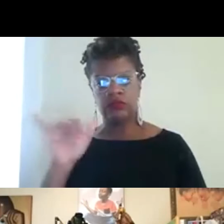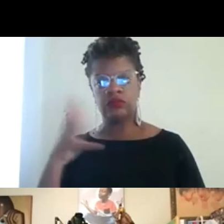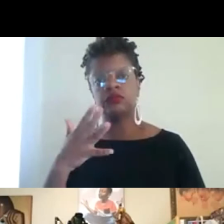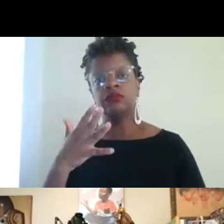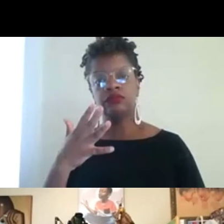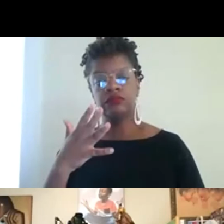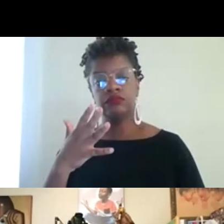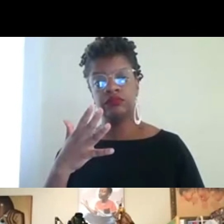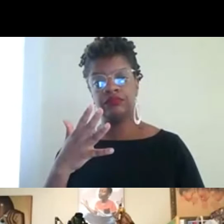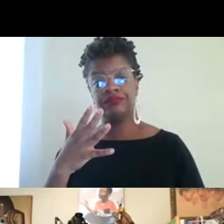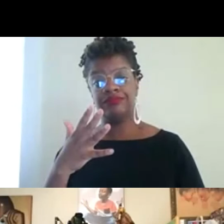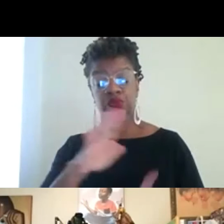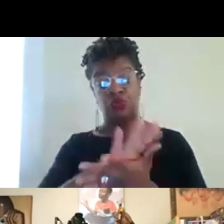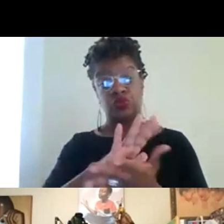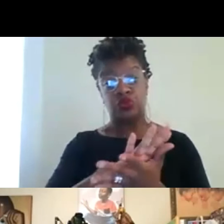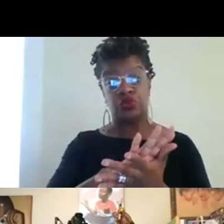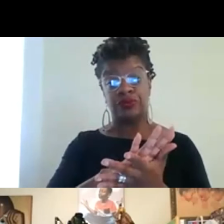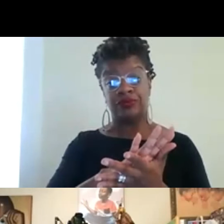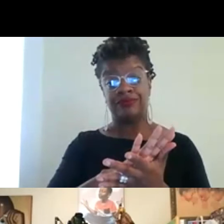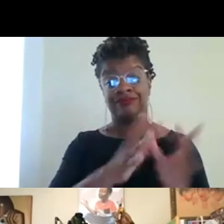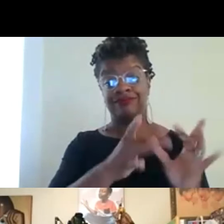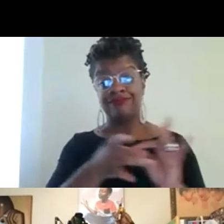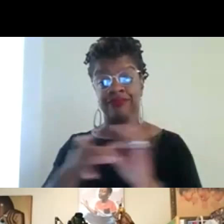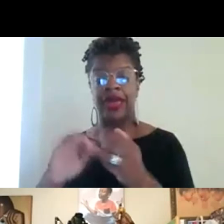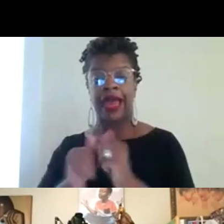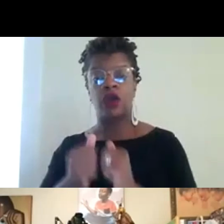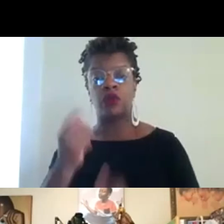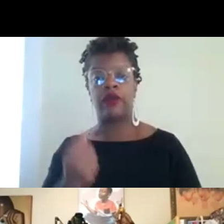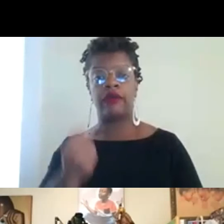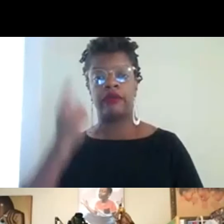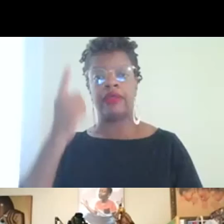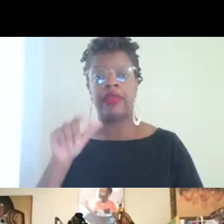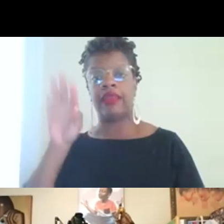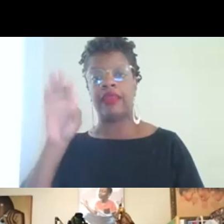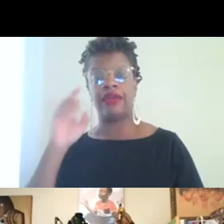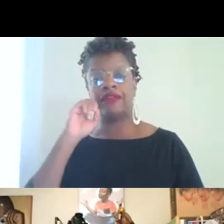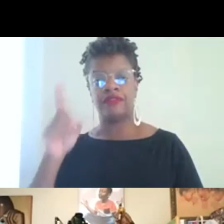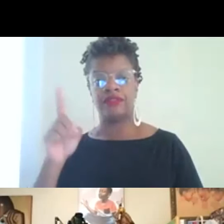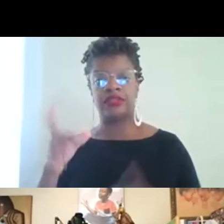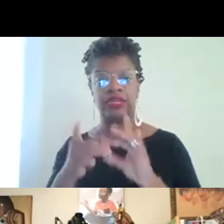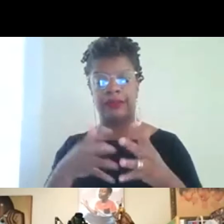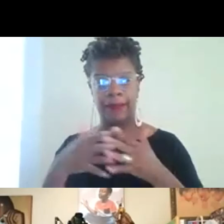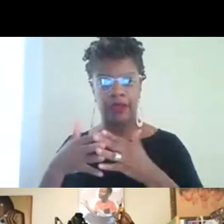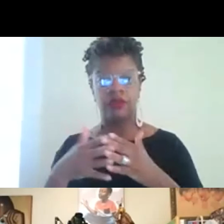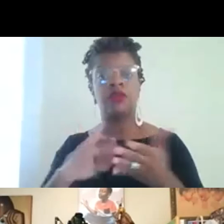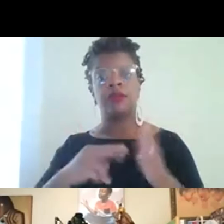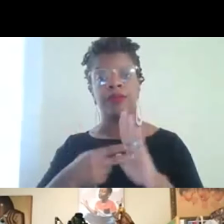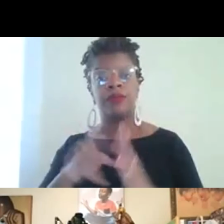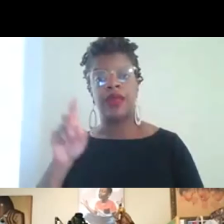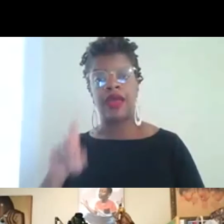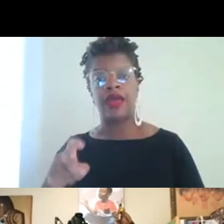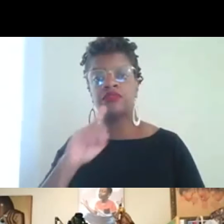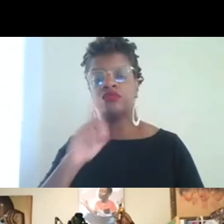that are an extension of how we begin to understand life in America. And so we have to begin